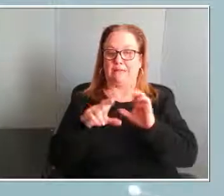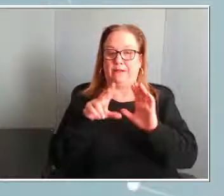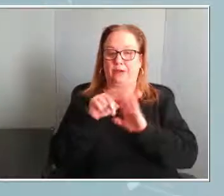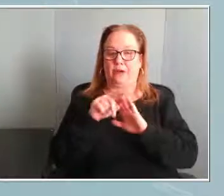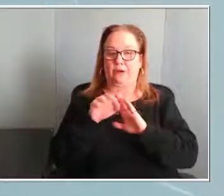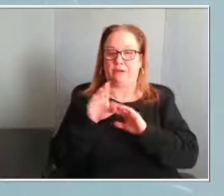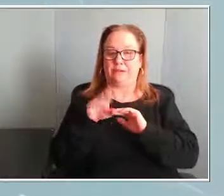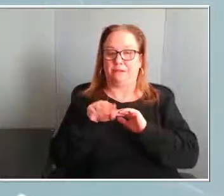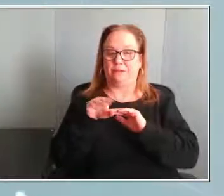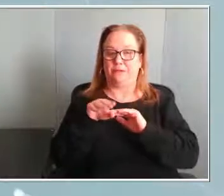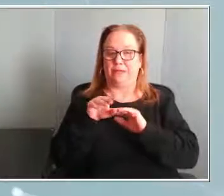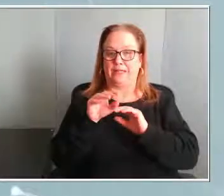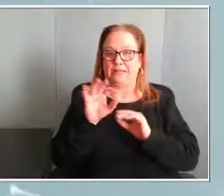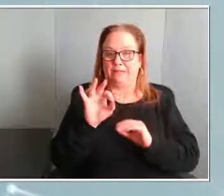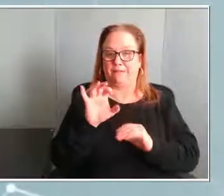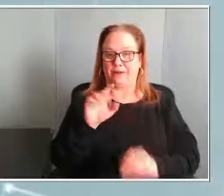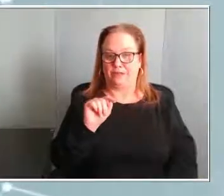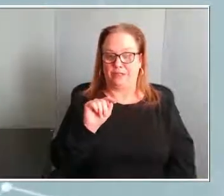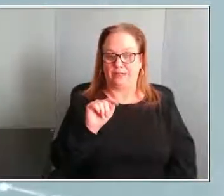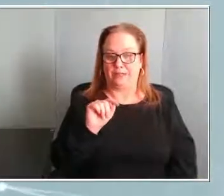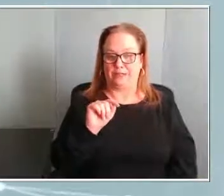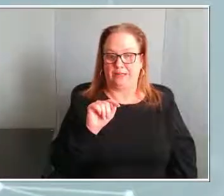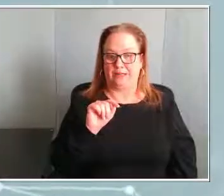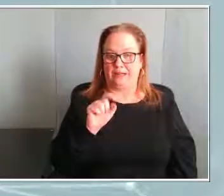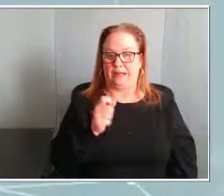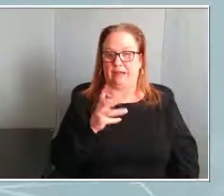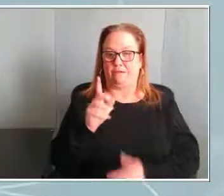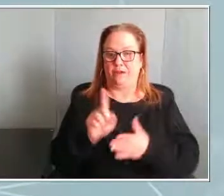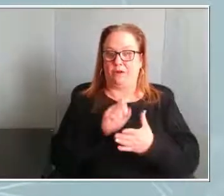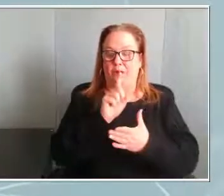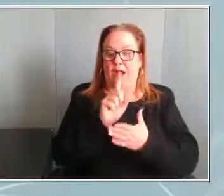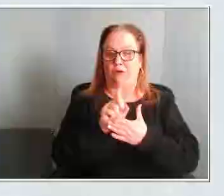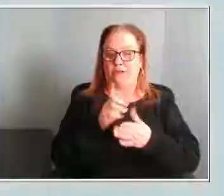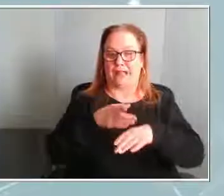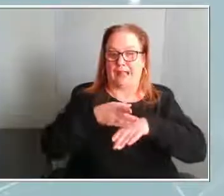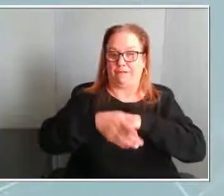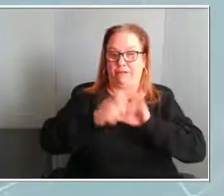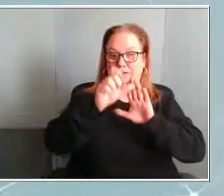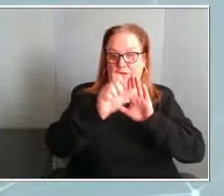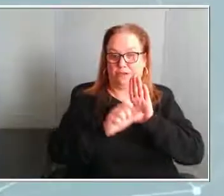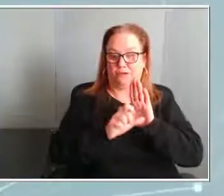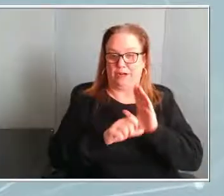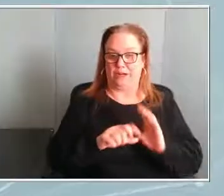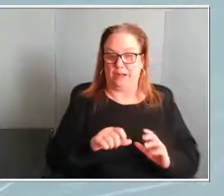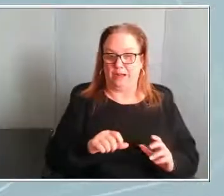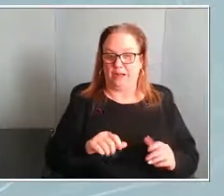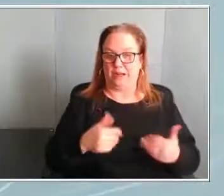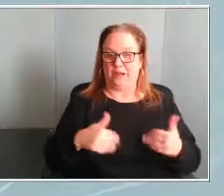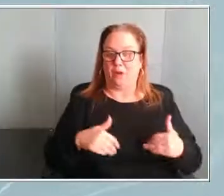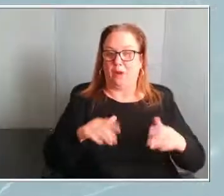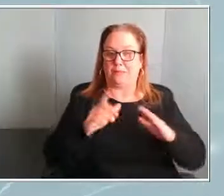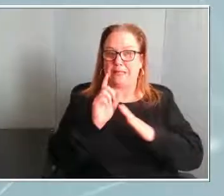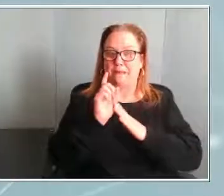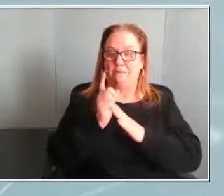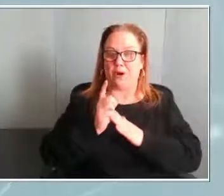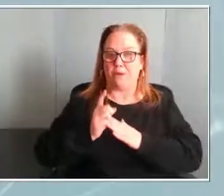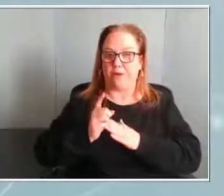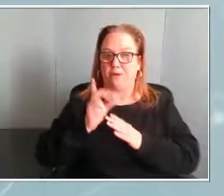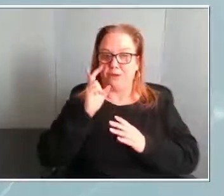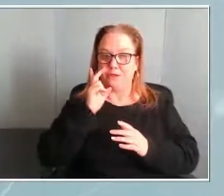foot. This was just a few hours after thrombectomy. What was that moment like when you saw his foot